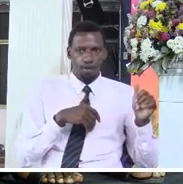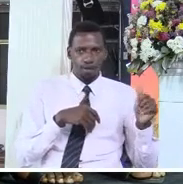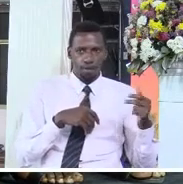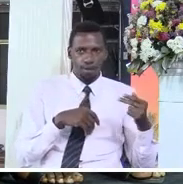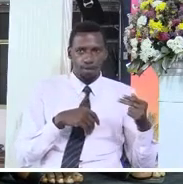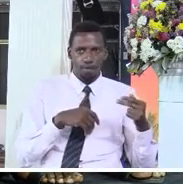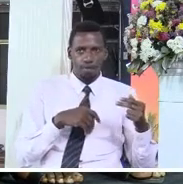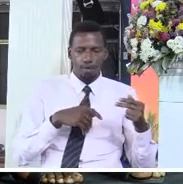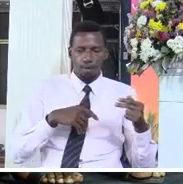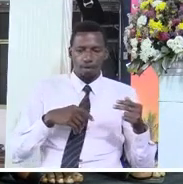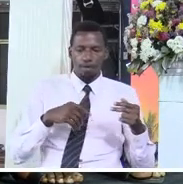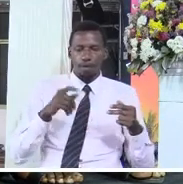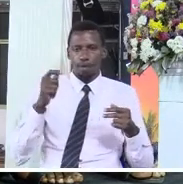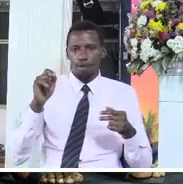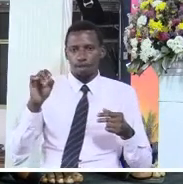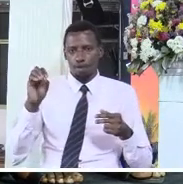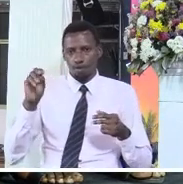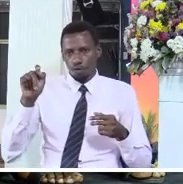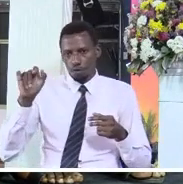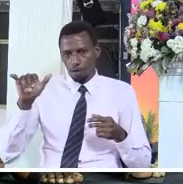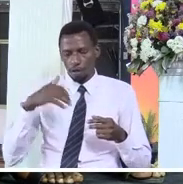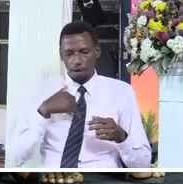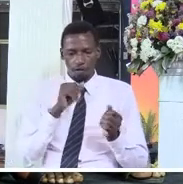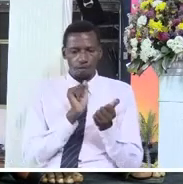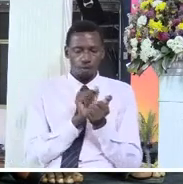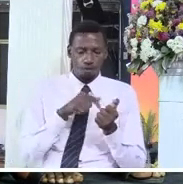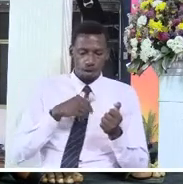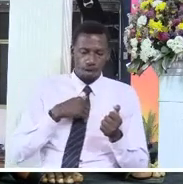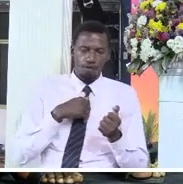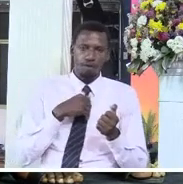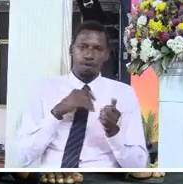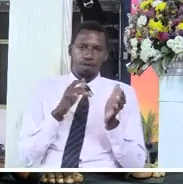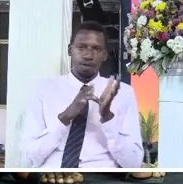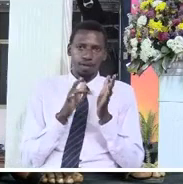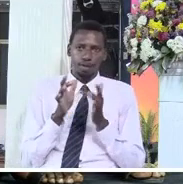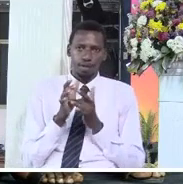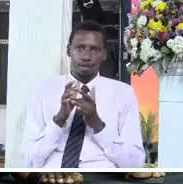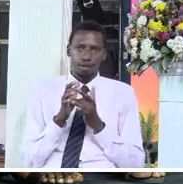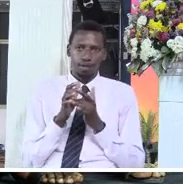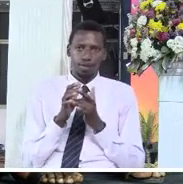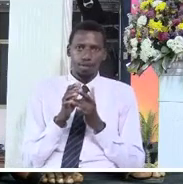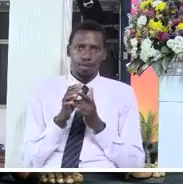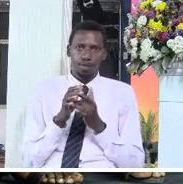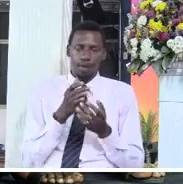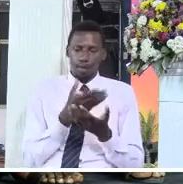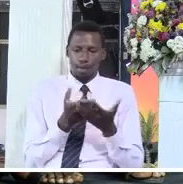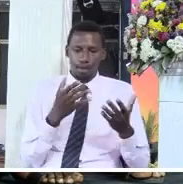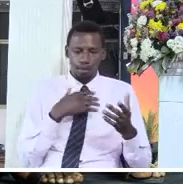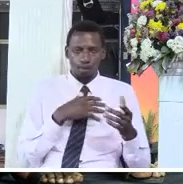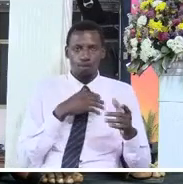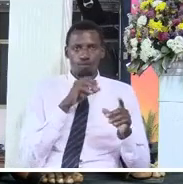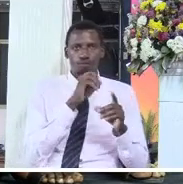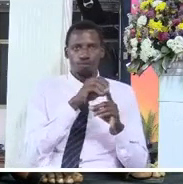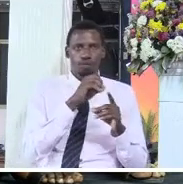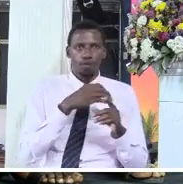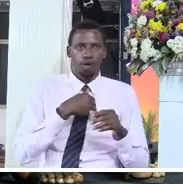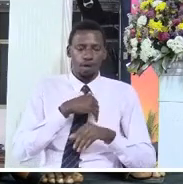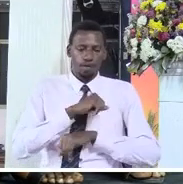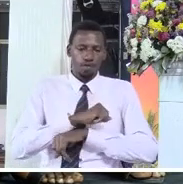we had Jesus with Peter. These people were mentored. And there was a school of prophecy